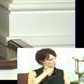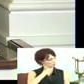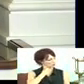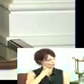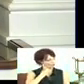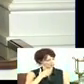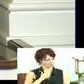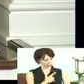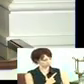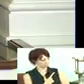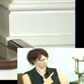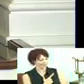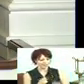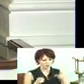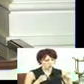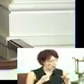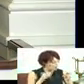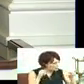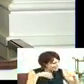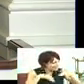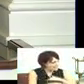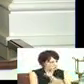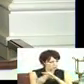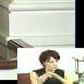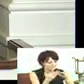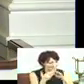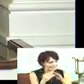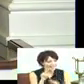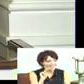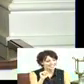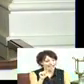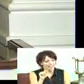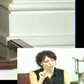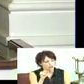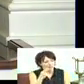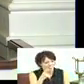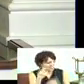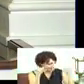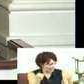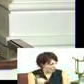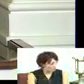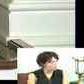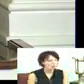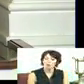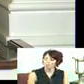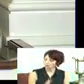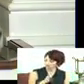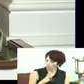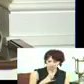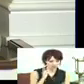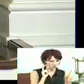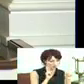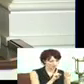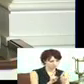to Nazareth after all. And so we went to Nazareth and saw the birth, you know, the home of Jesus and